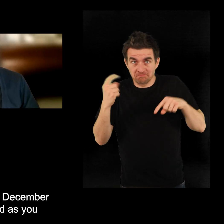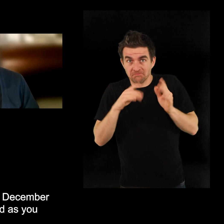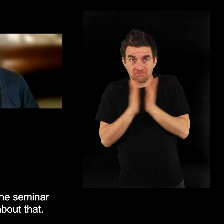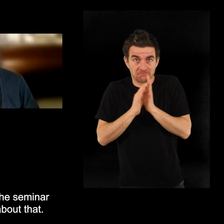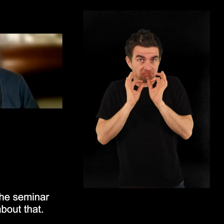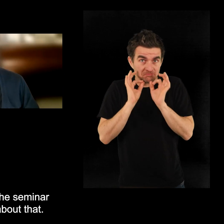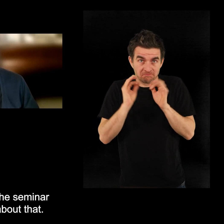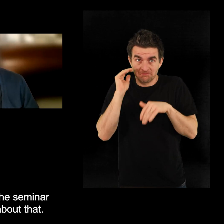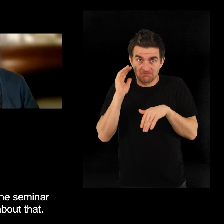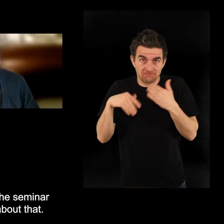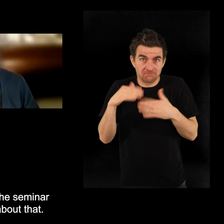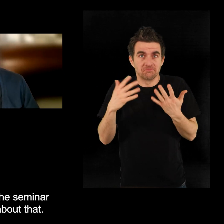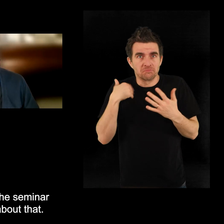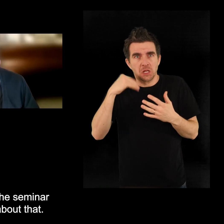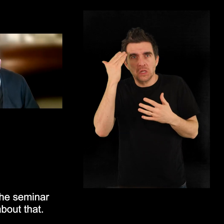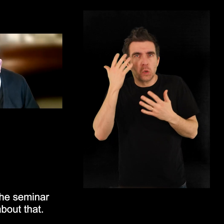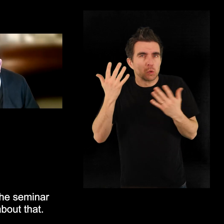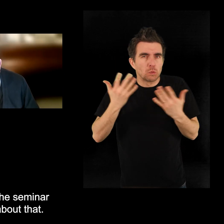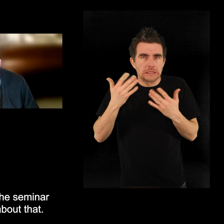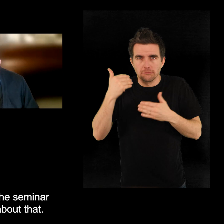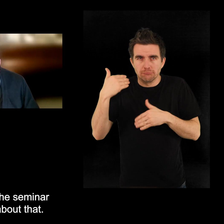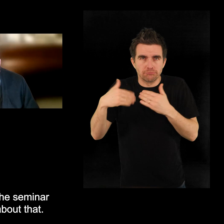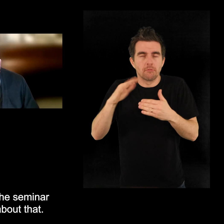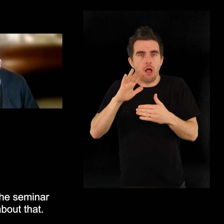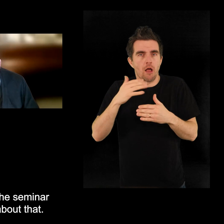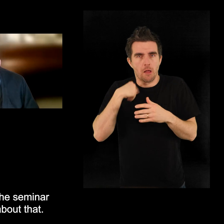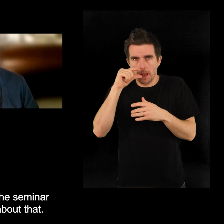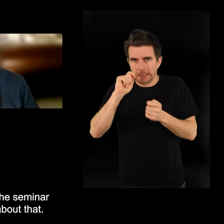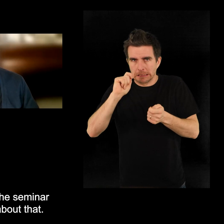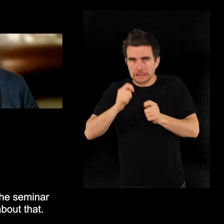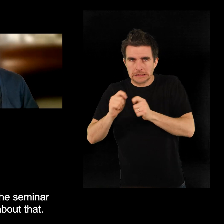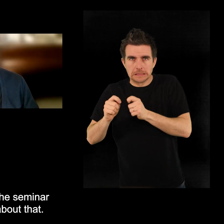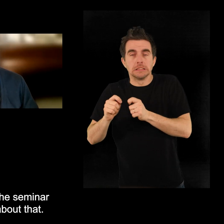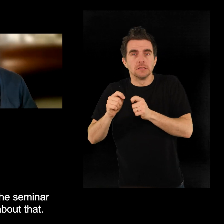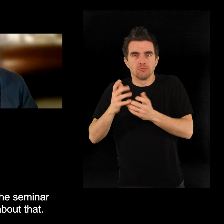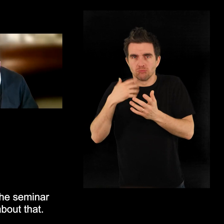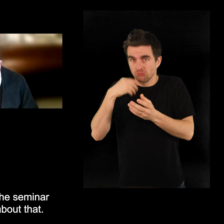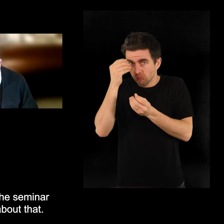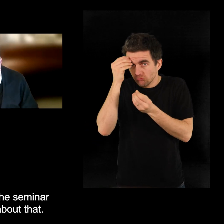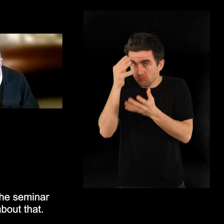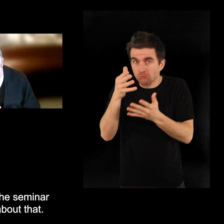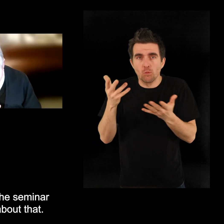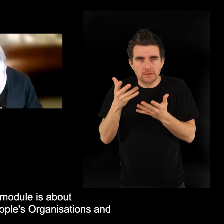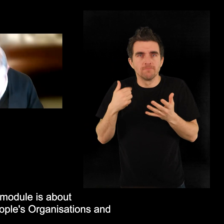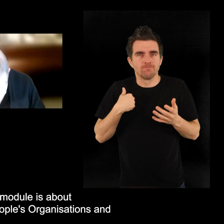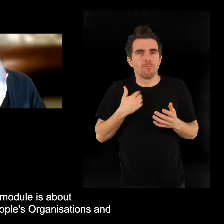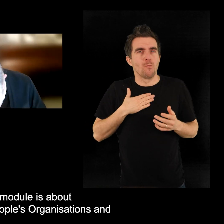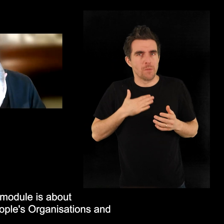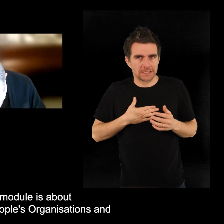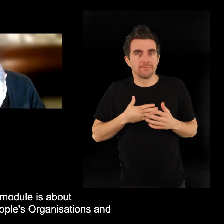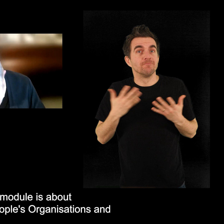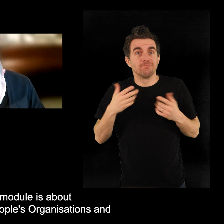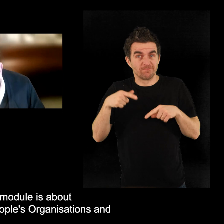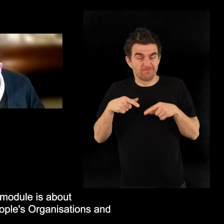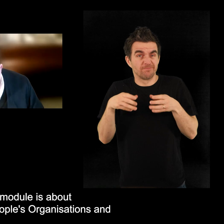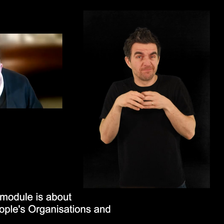And as you'll find out, we're changing the seminar pattern, but you'll be told about that. I'd like very